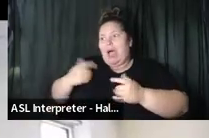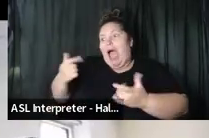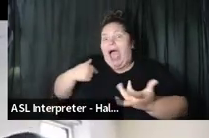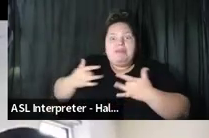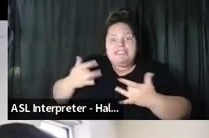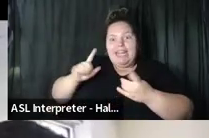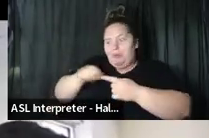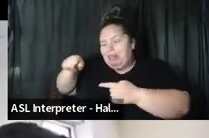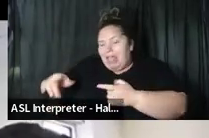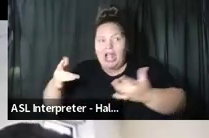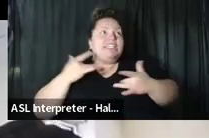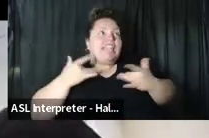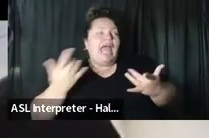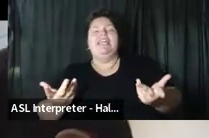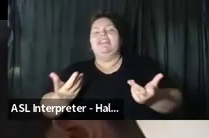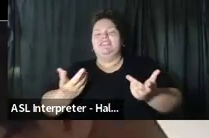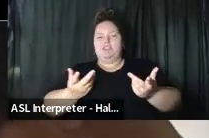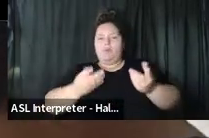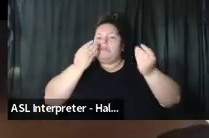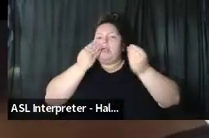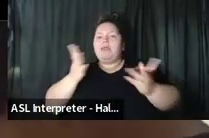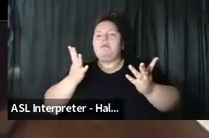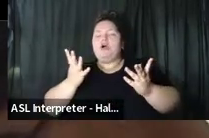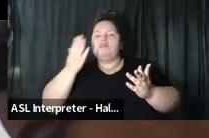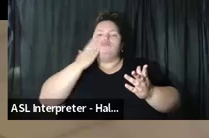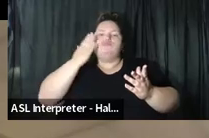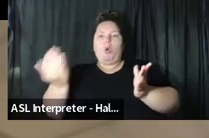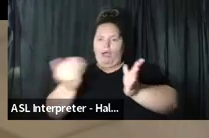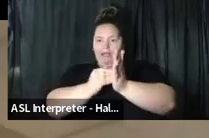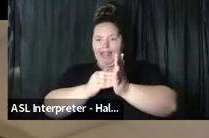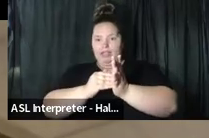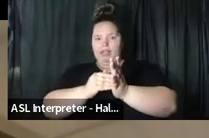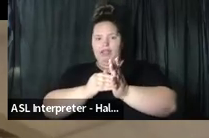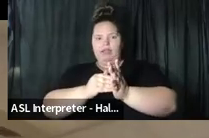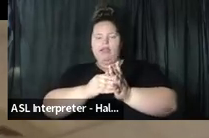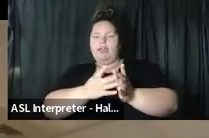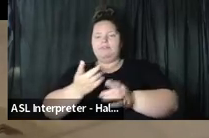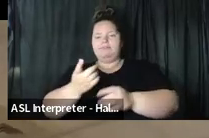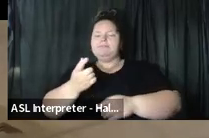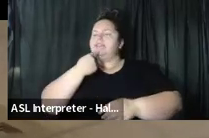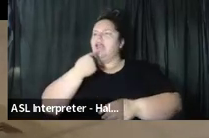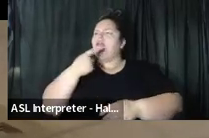again, and to sort of normalize that it's okay for people to use these things and need these things and that they're available.